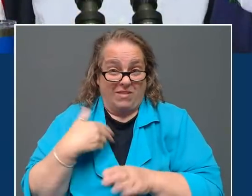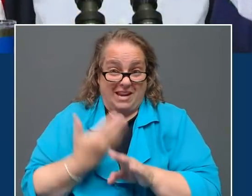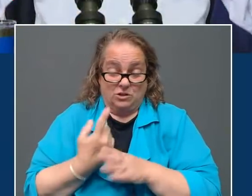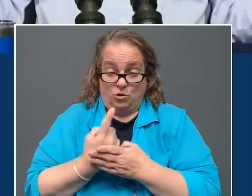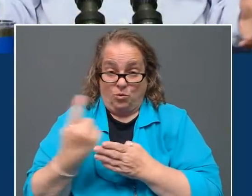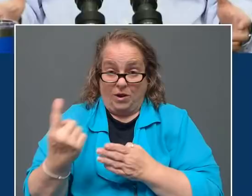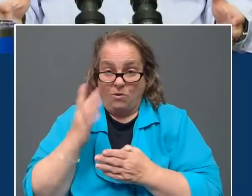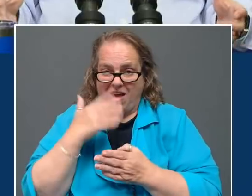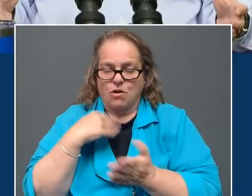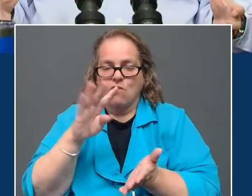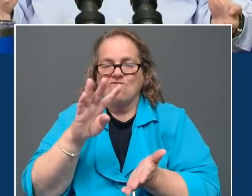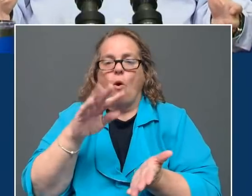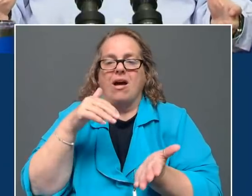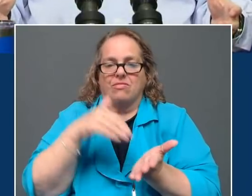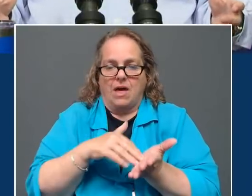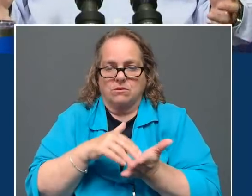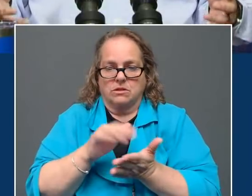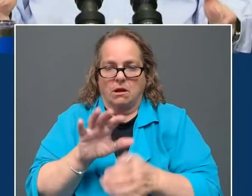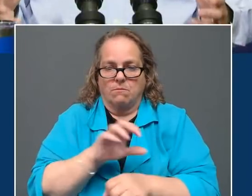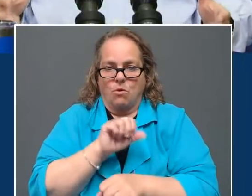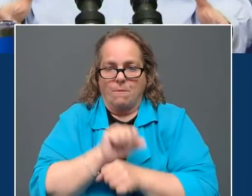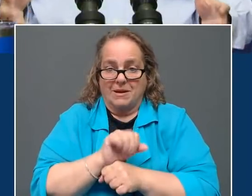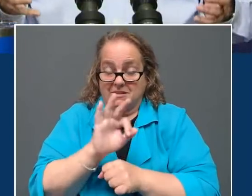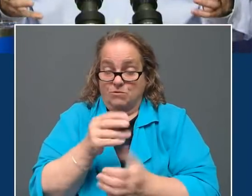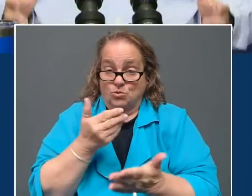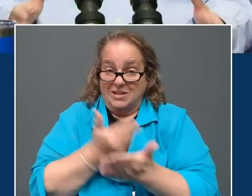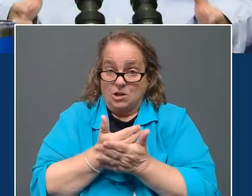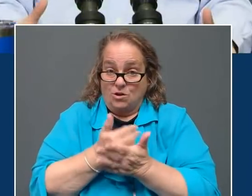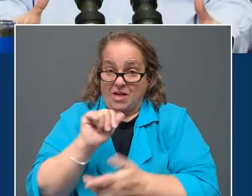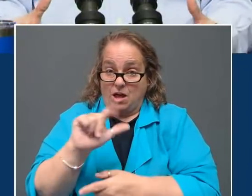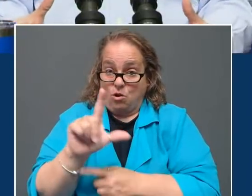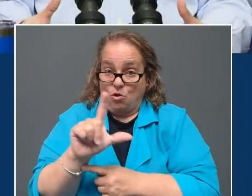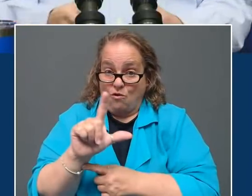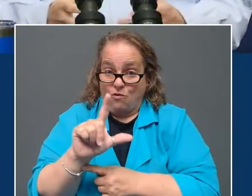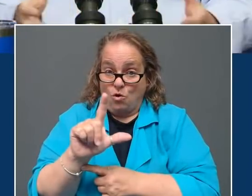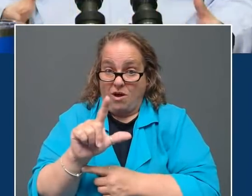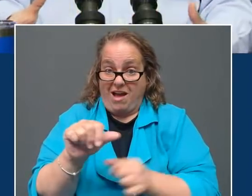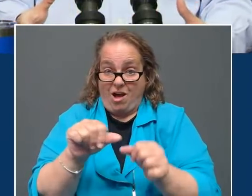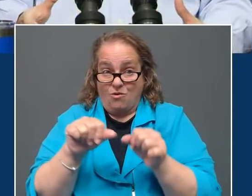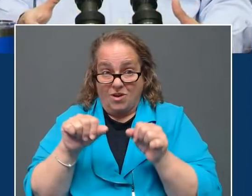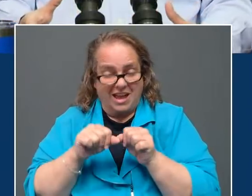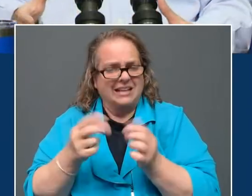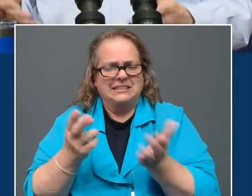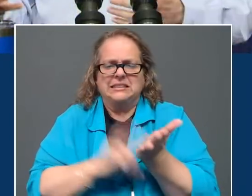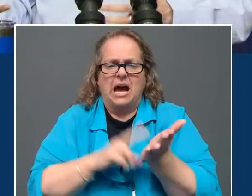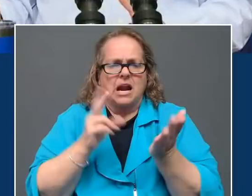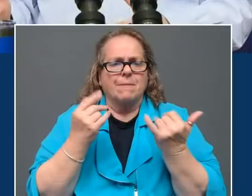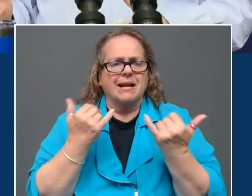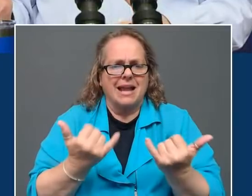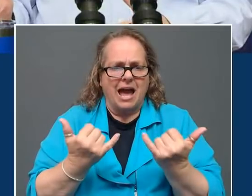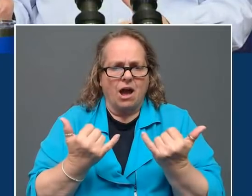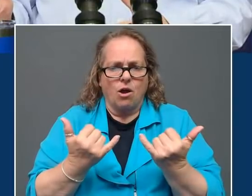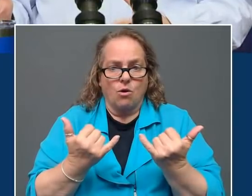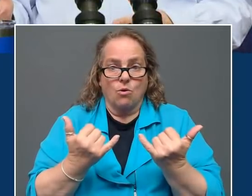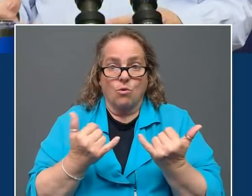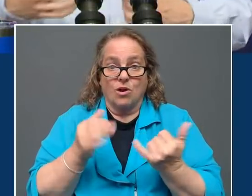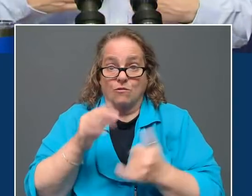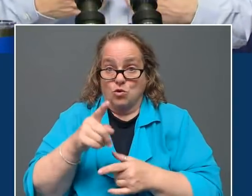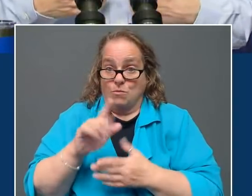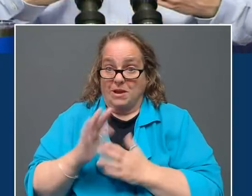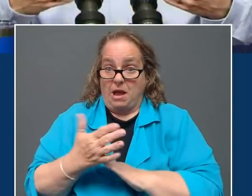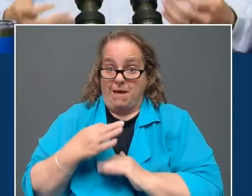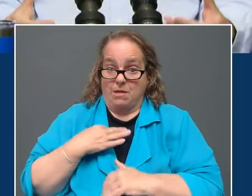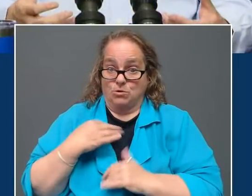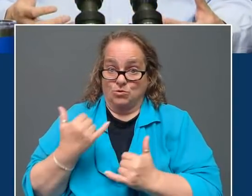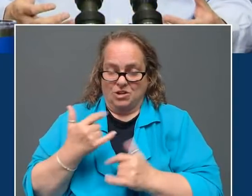you are anywhere near that Louisville area, go sign up right now. If you just became eligible today, you may be able to get it in a couple of weeks,